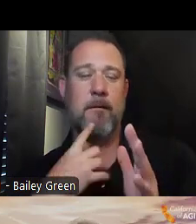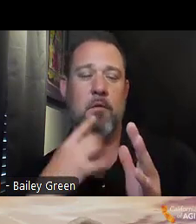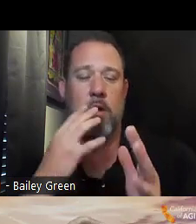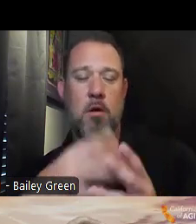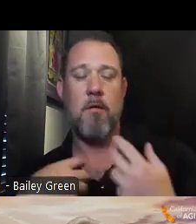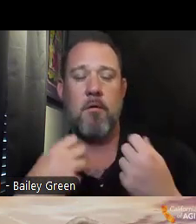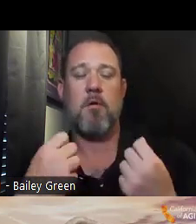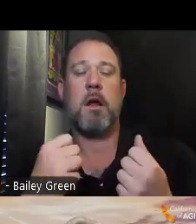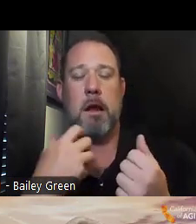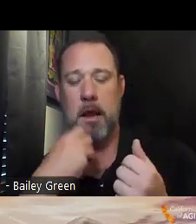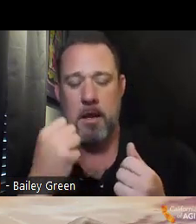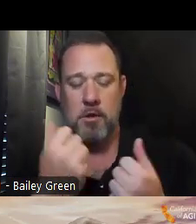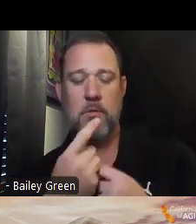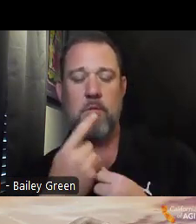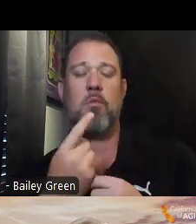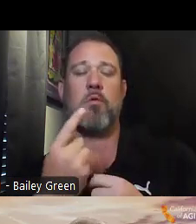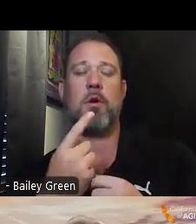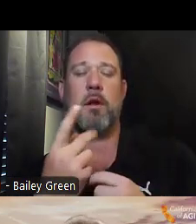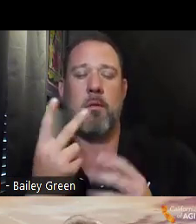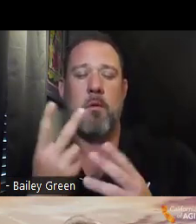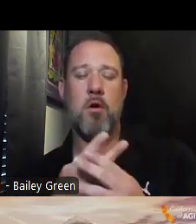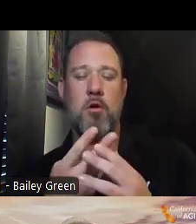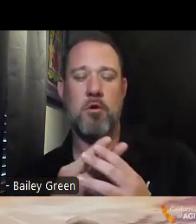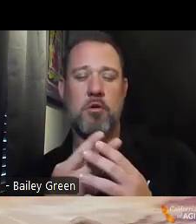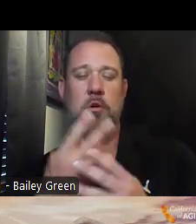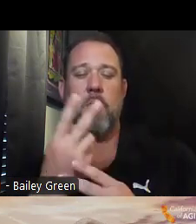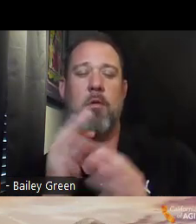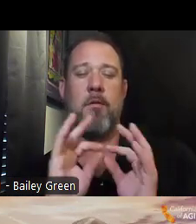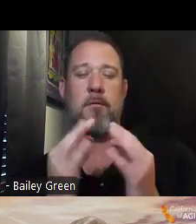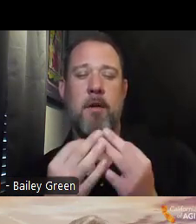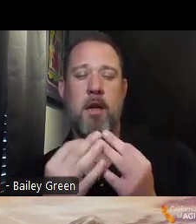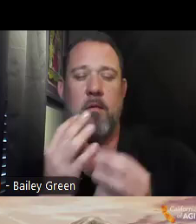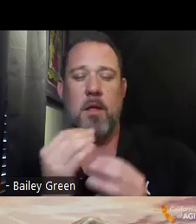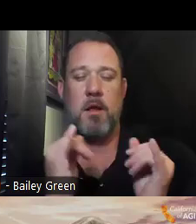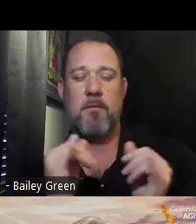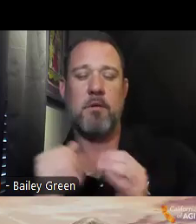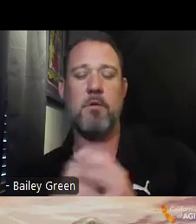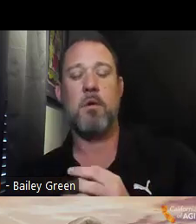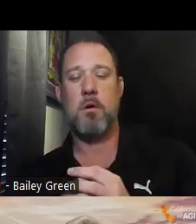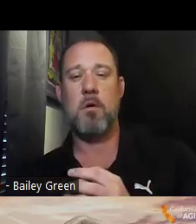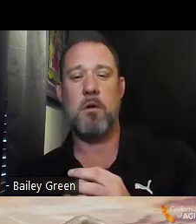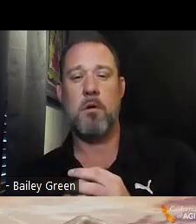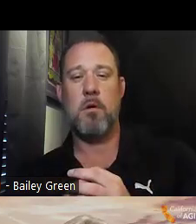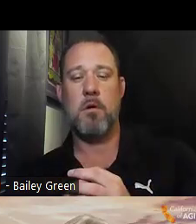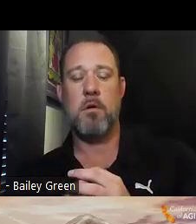recovery-focused, age-appropriate, and delivered in partnership with both families and the individuals.